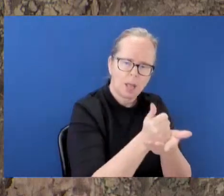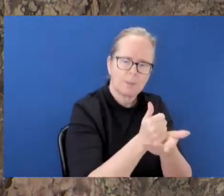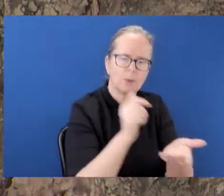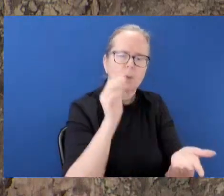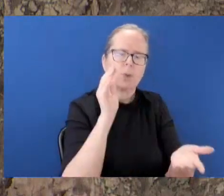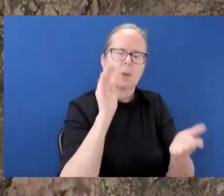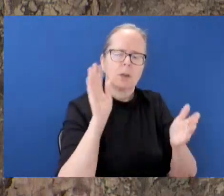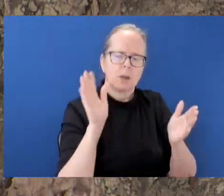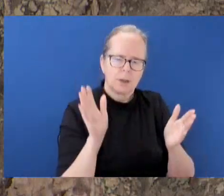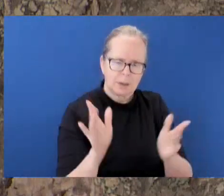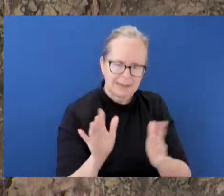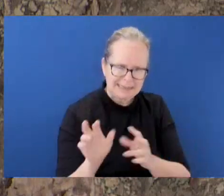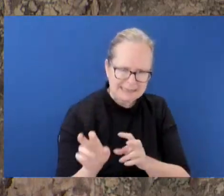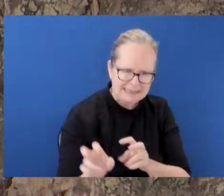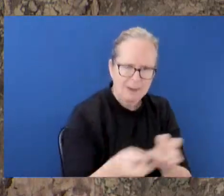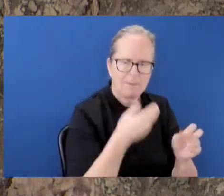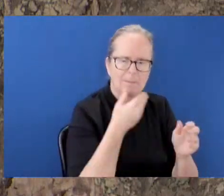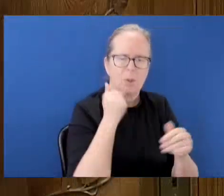environments to live in. Thank you.